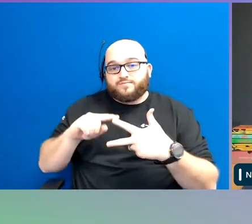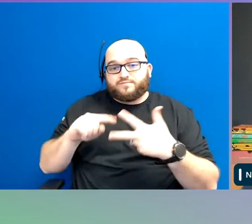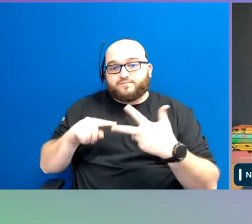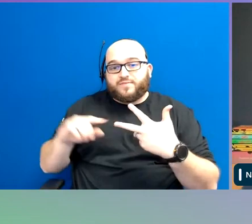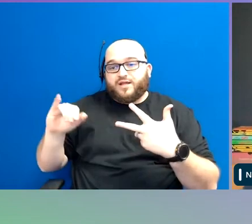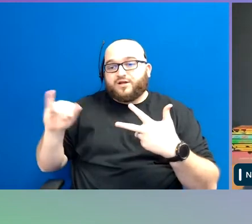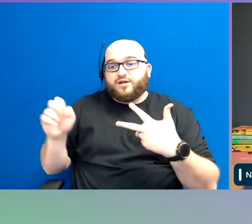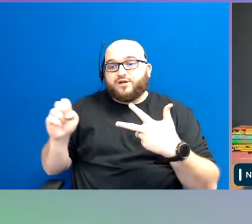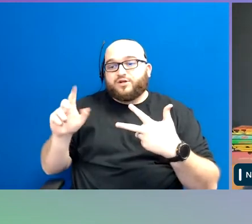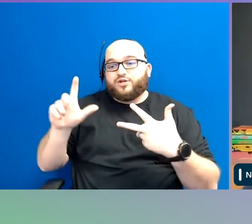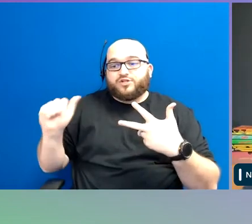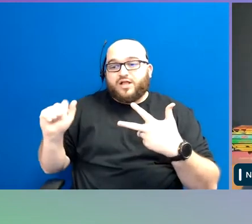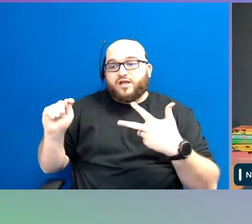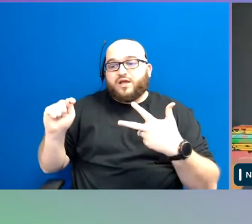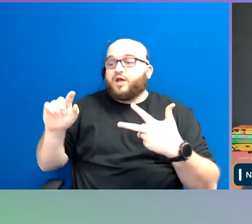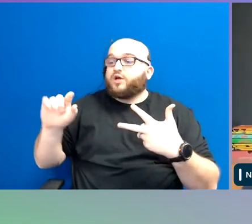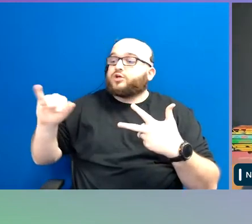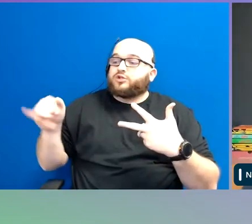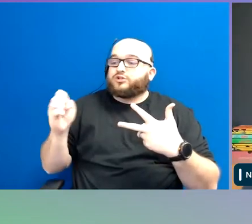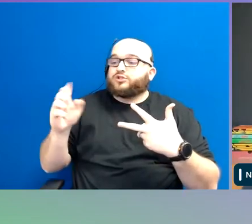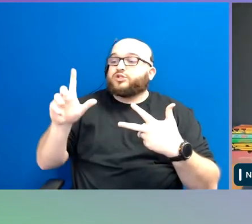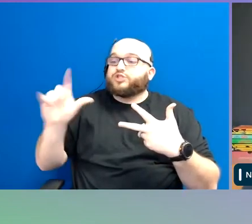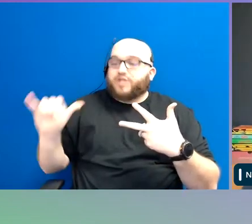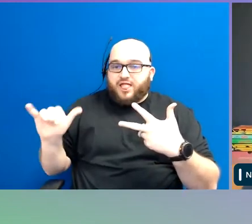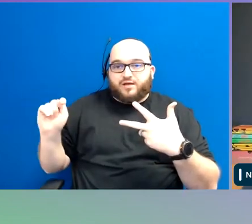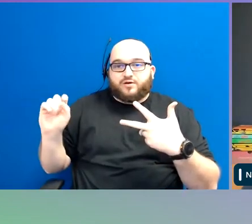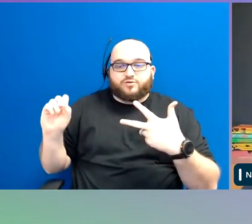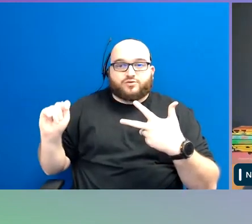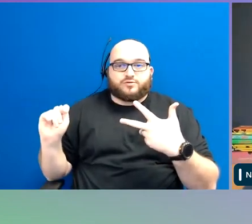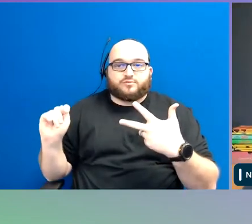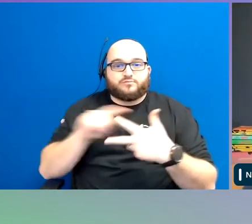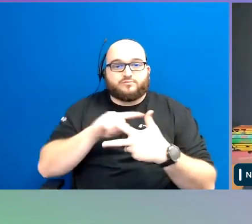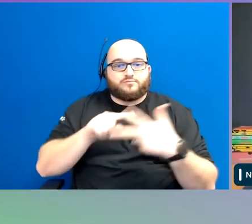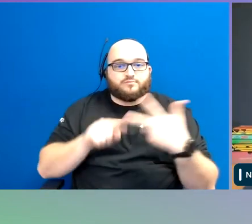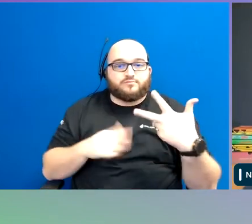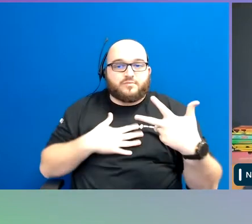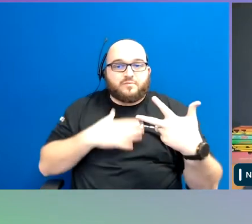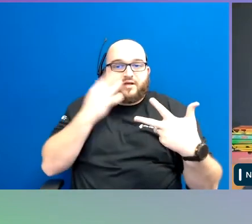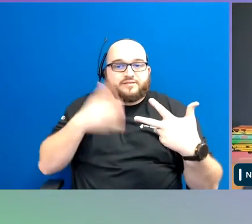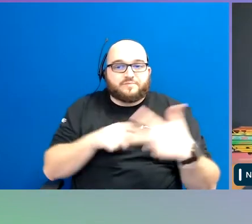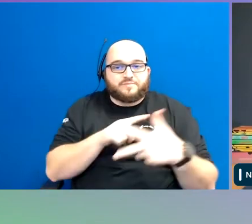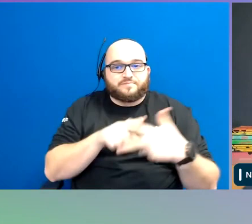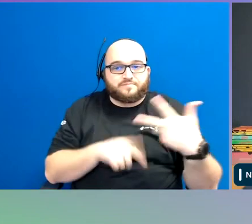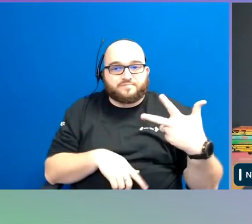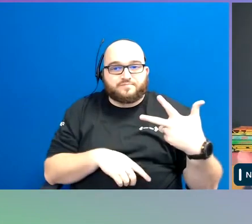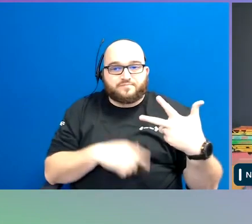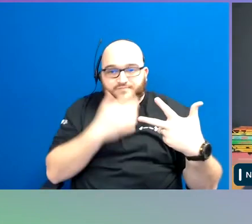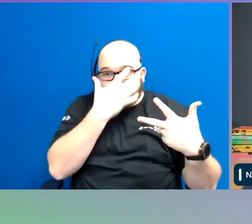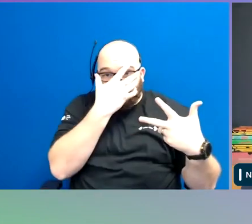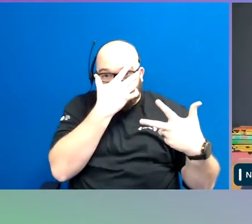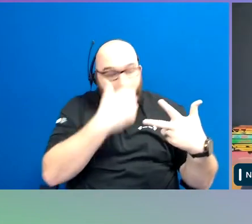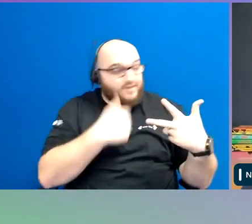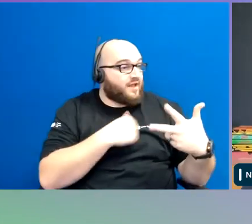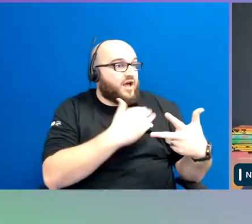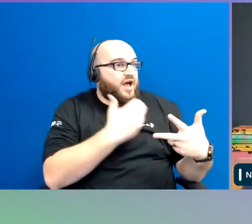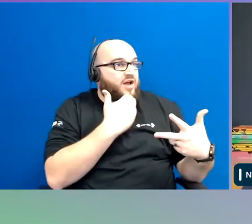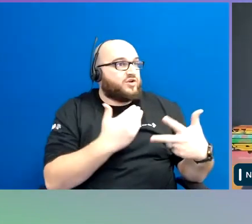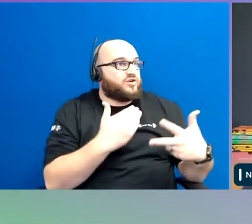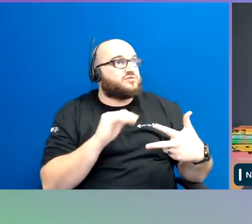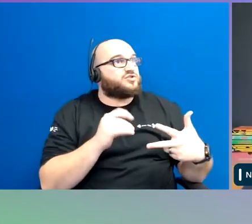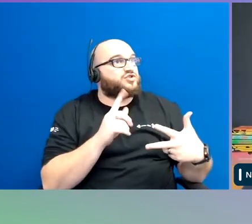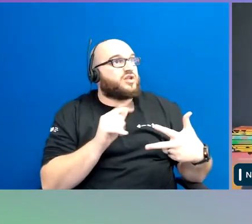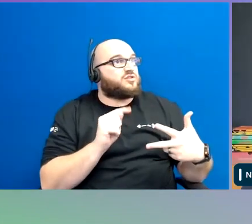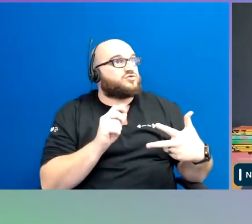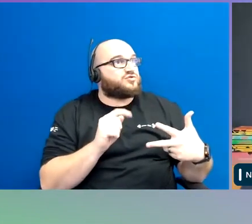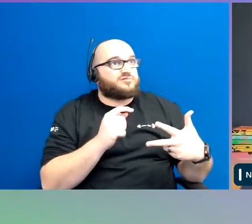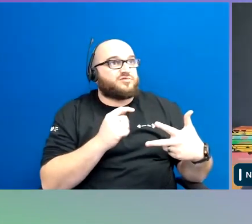Tot. Jelly Tot. So, awesome. Yeah. Oh, I've not had a Jelly Tot for years. Very good sweeties. I'm not sure if you get them in the